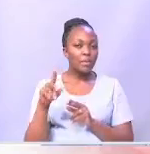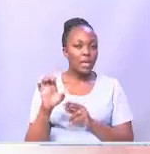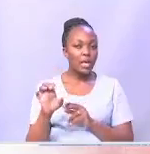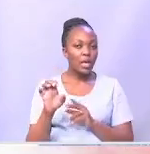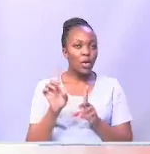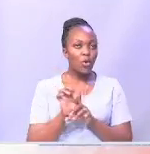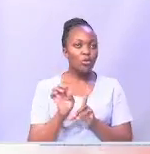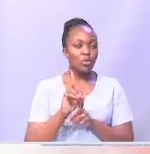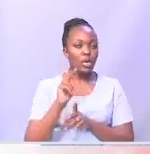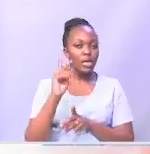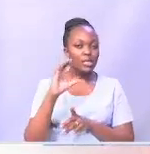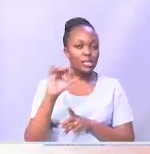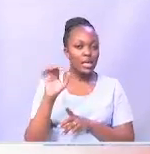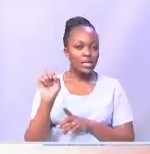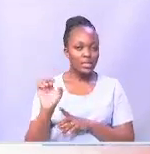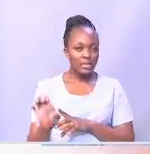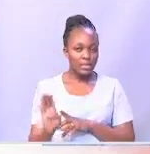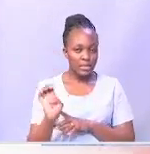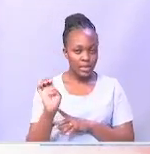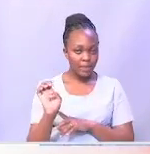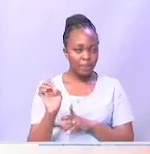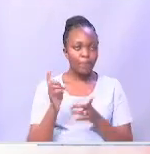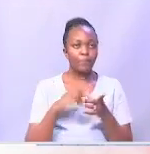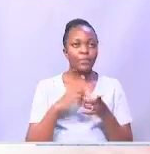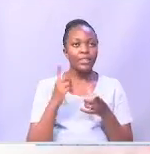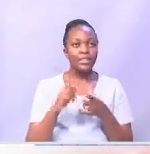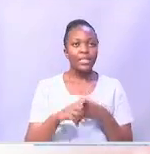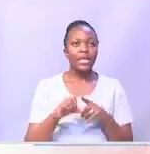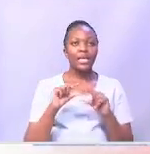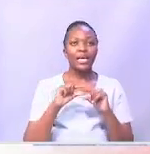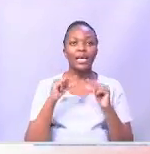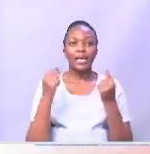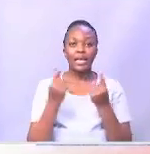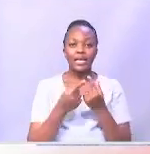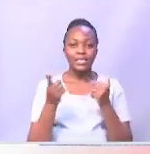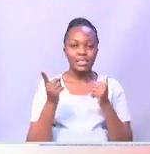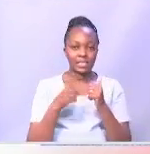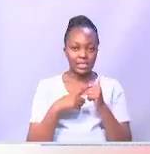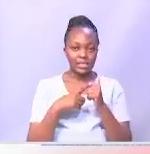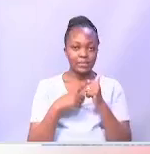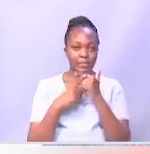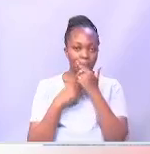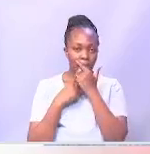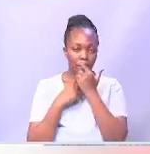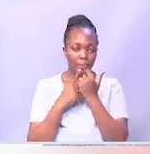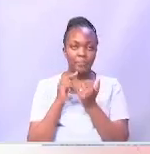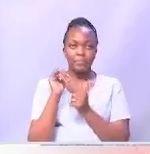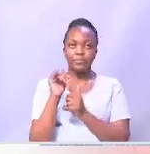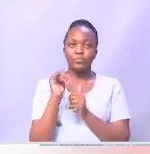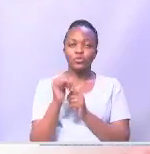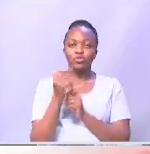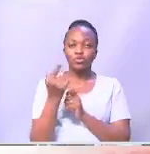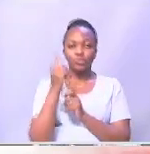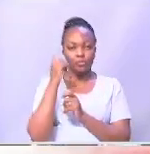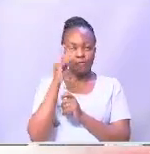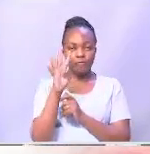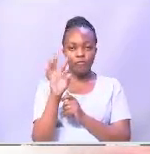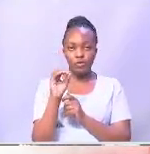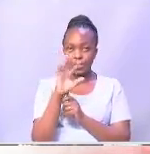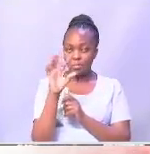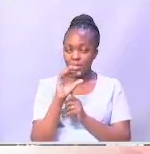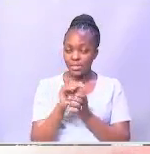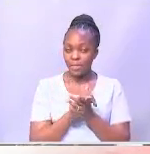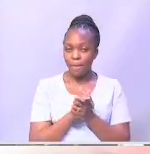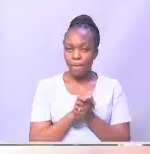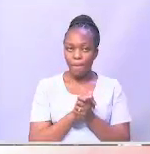then grade 6 exam, which will be responsible for only 40%. Those 3 shall be done in December. Despite a